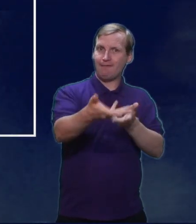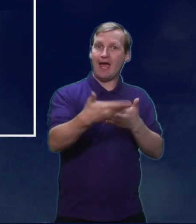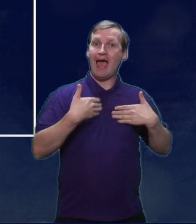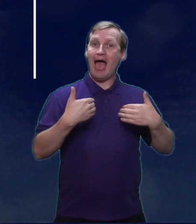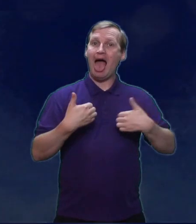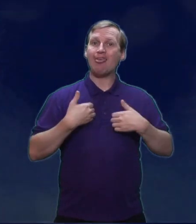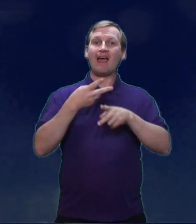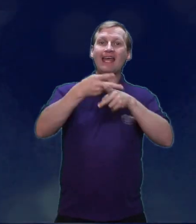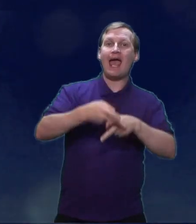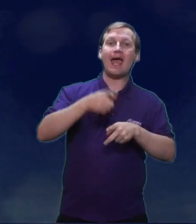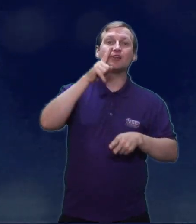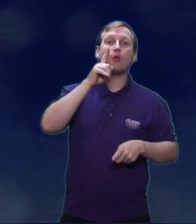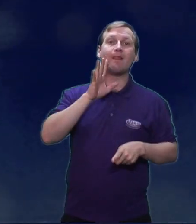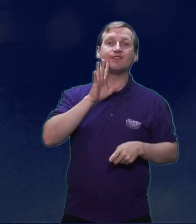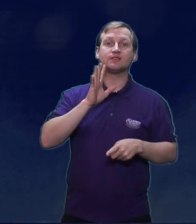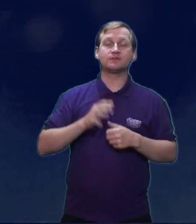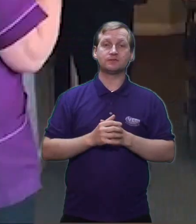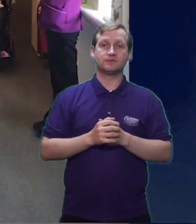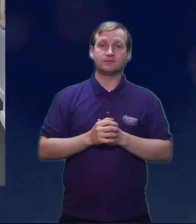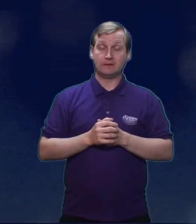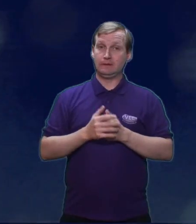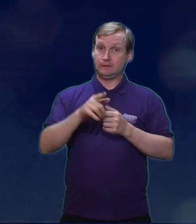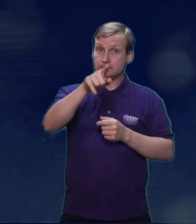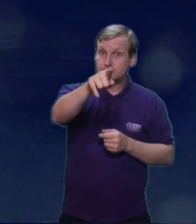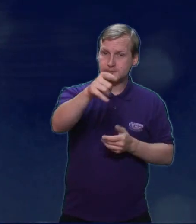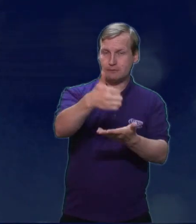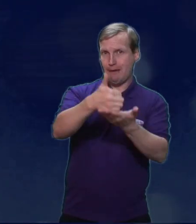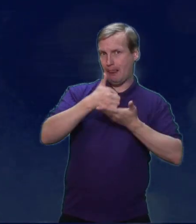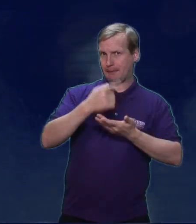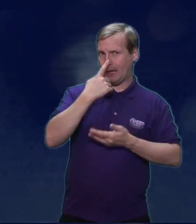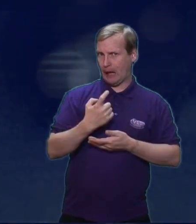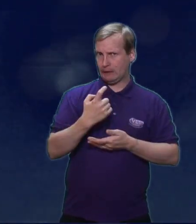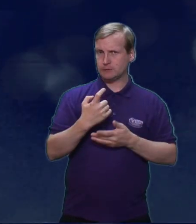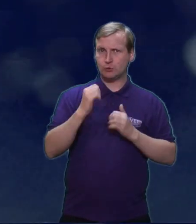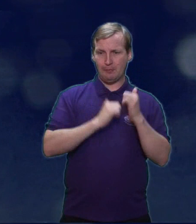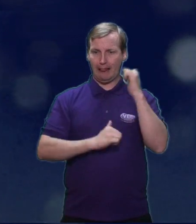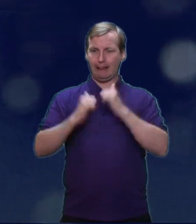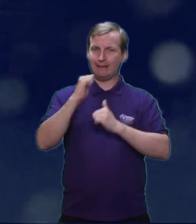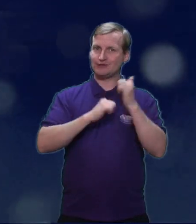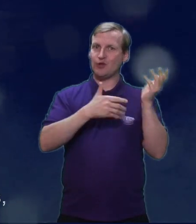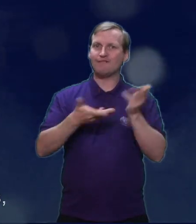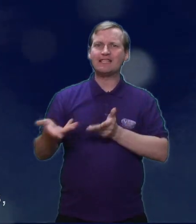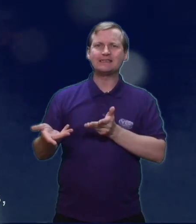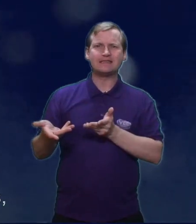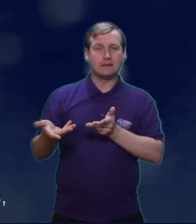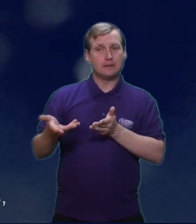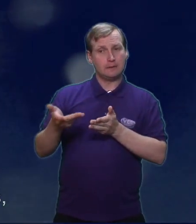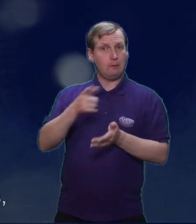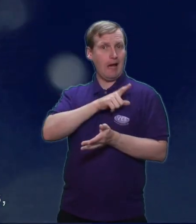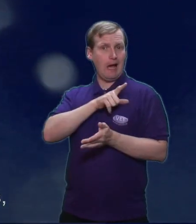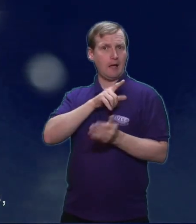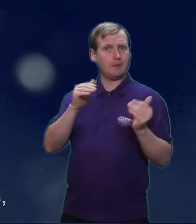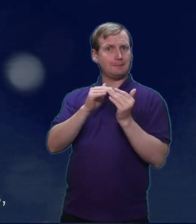way we deliver health and care in Salford. Now we need your help to rebuild our health and care